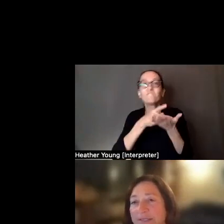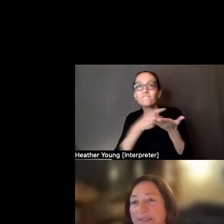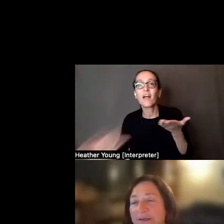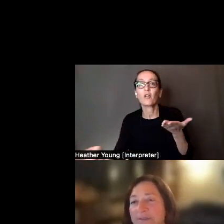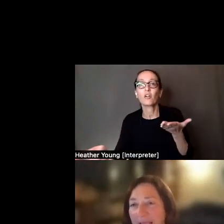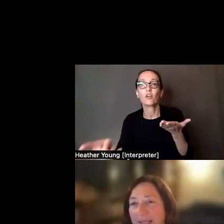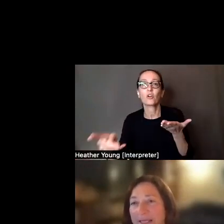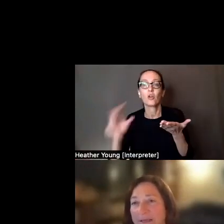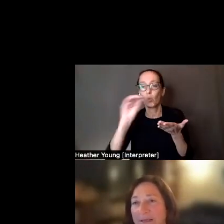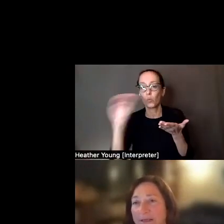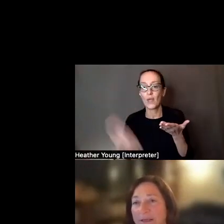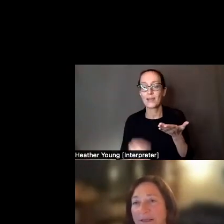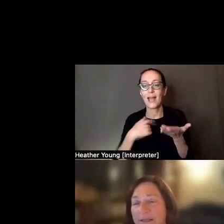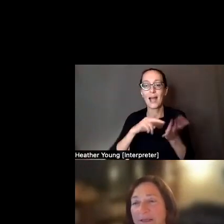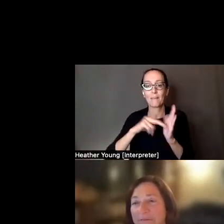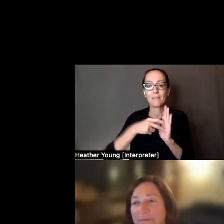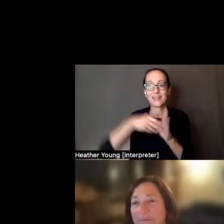device failing.